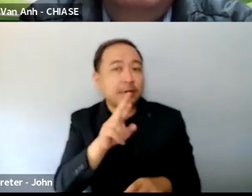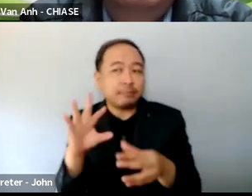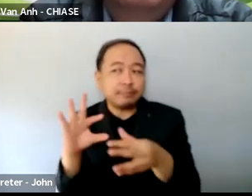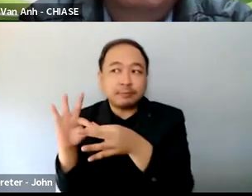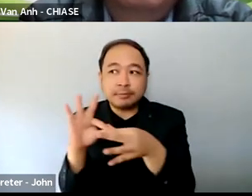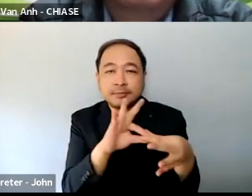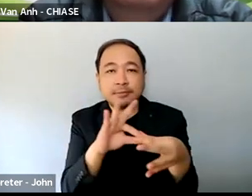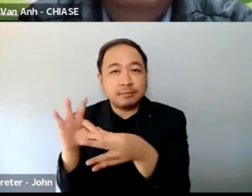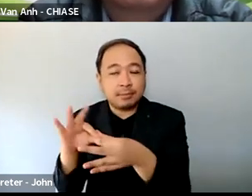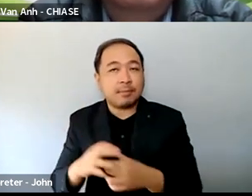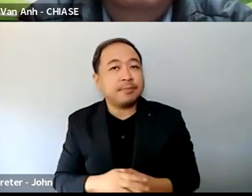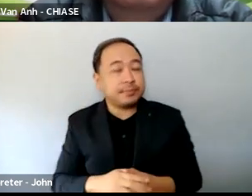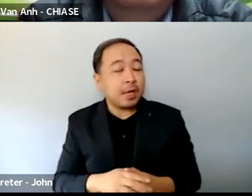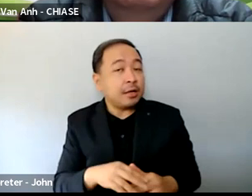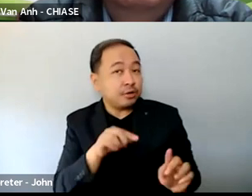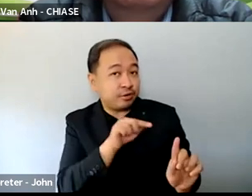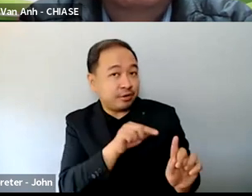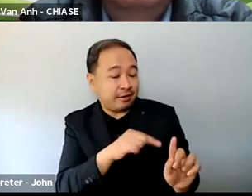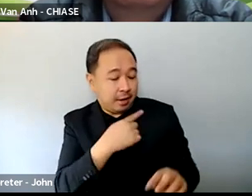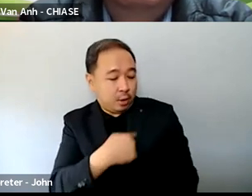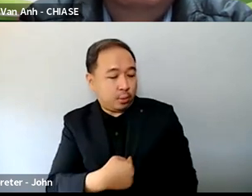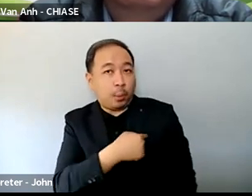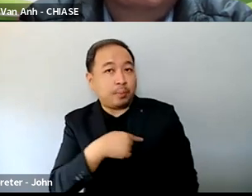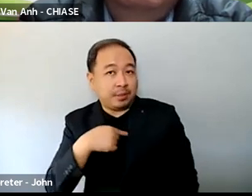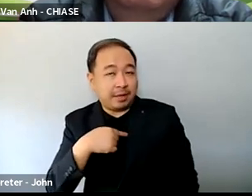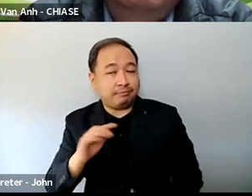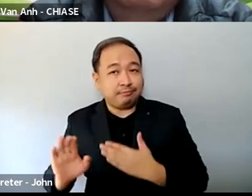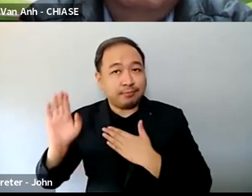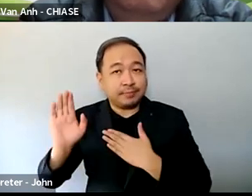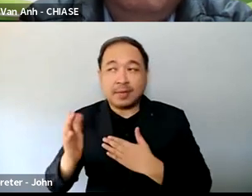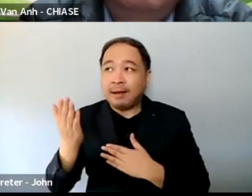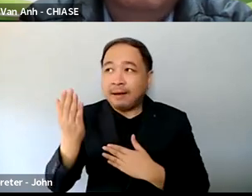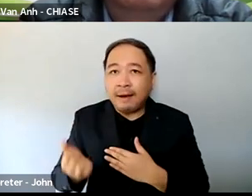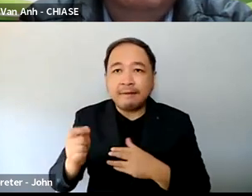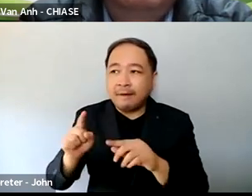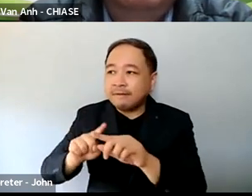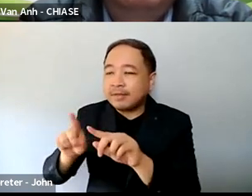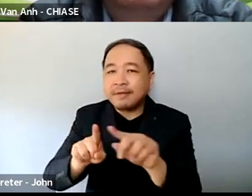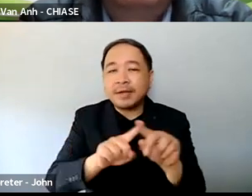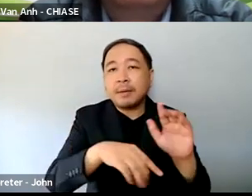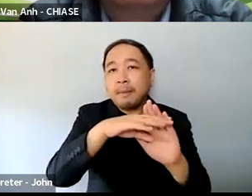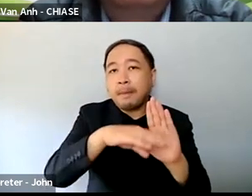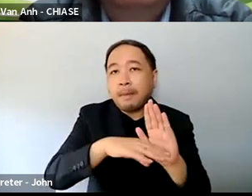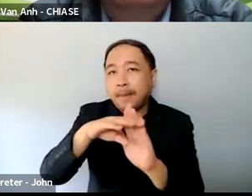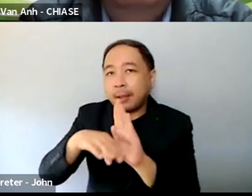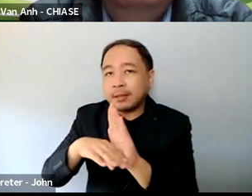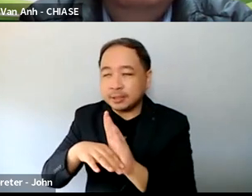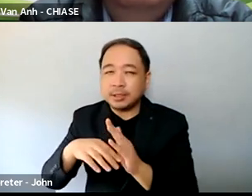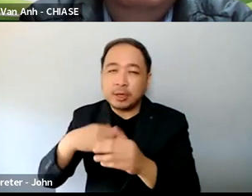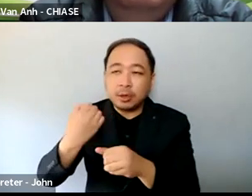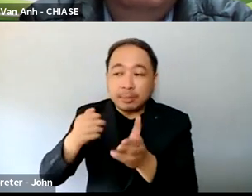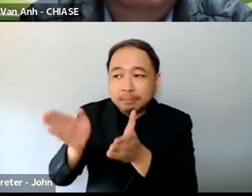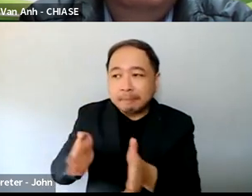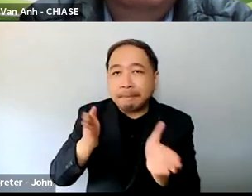translate that commitment into action, there are several policy frameworks, work plans, and platforms that, when combined